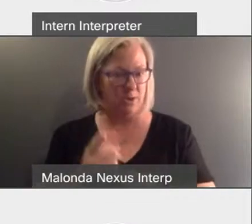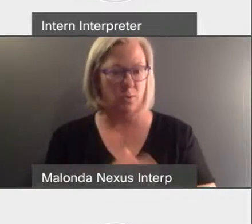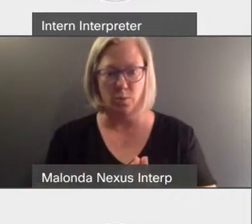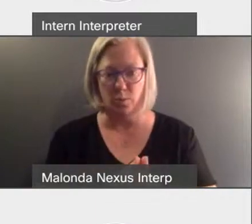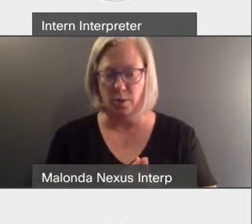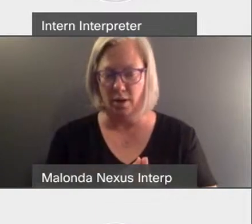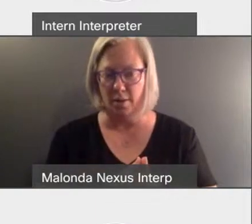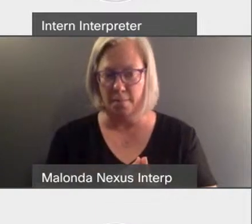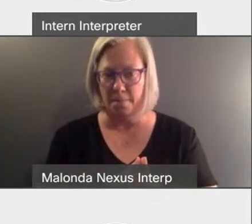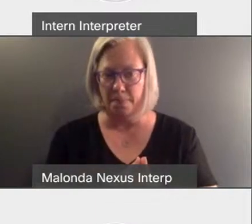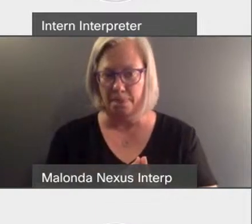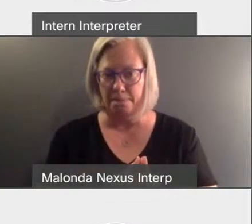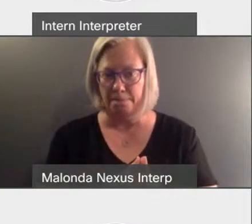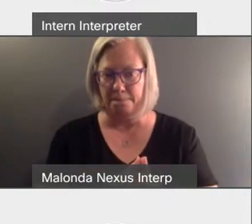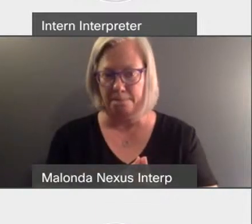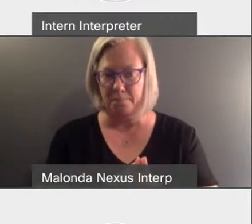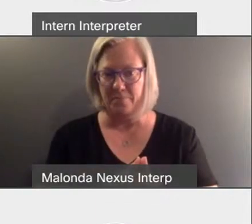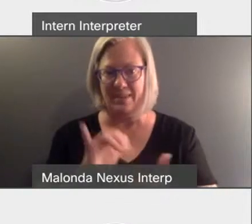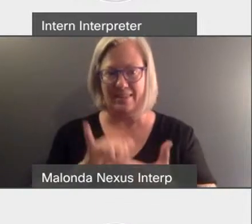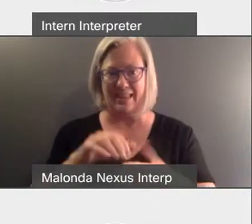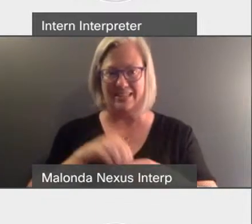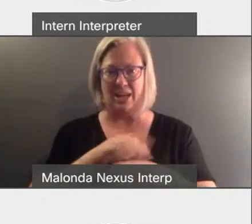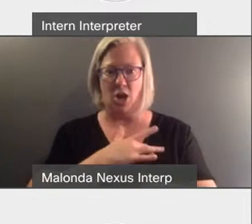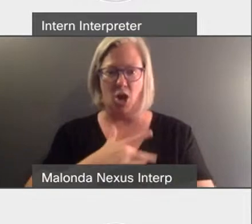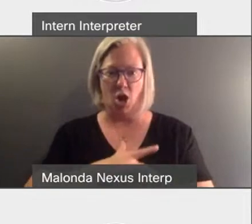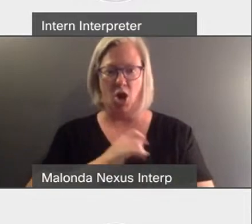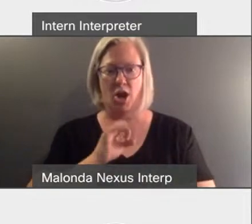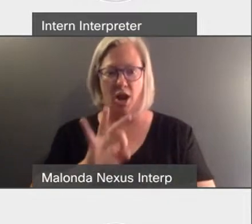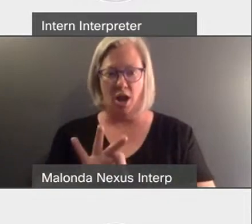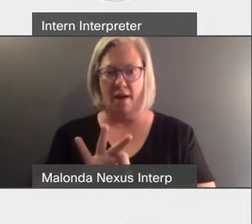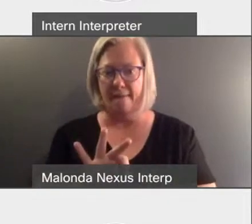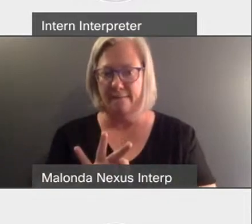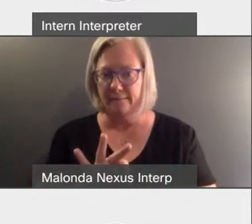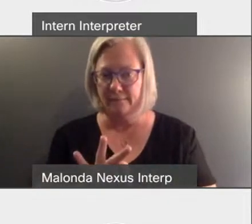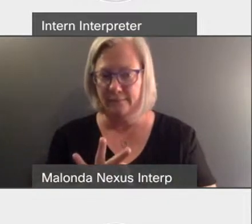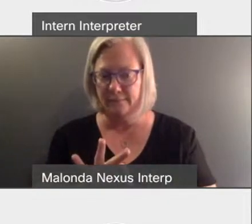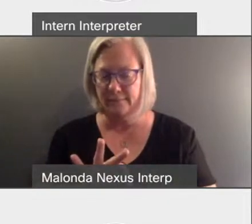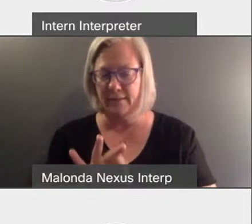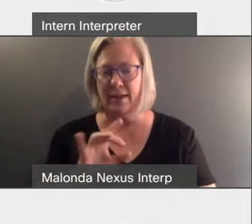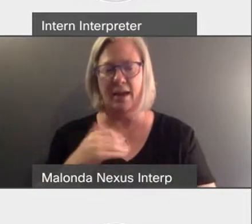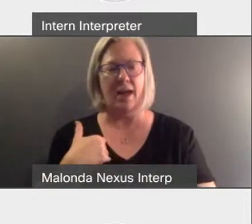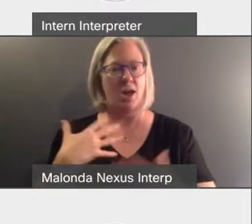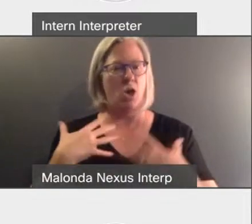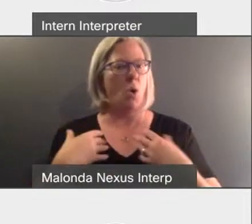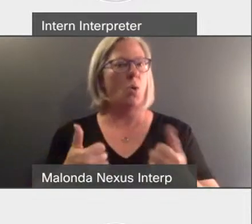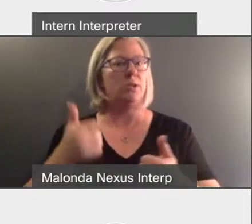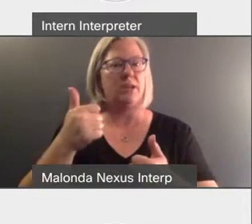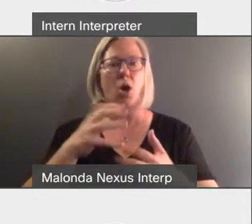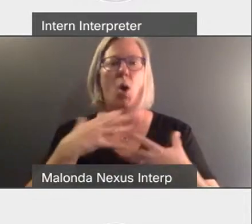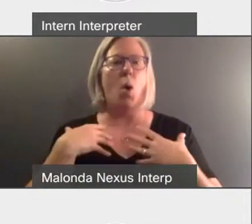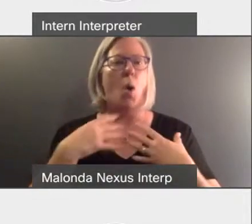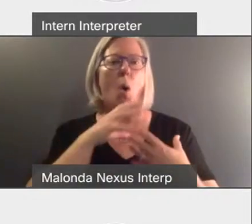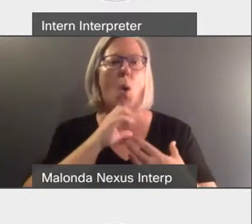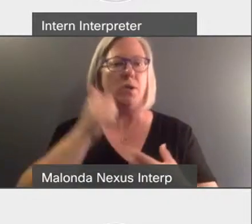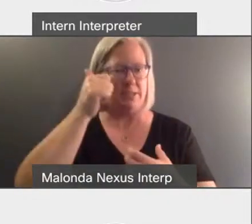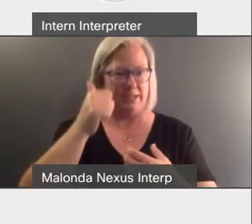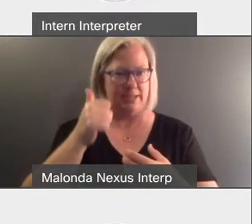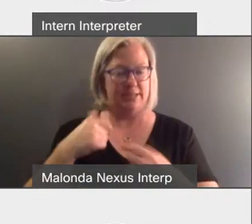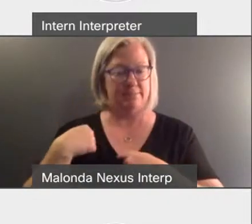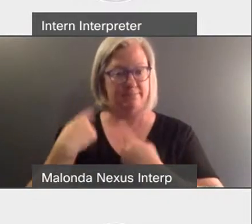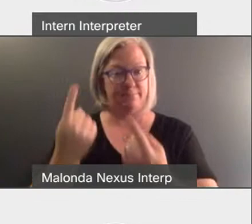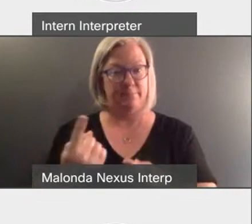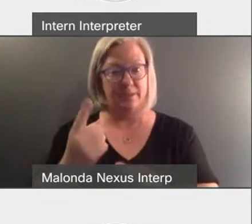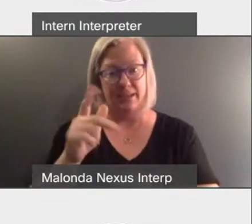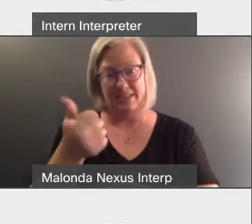is at the heart of the U.S. has the oldest continuous democracy in the world, dating back to